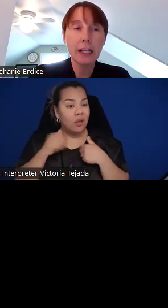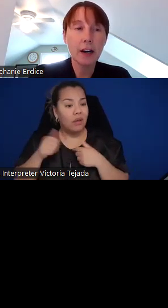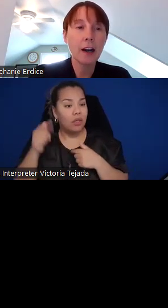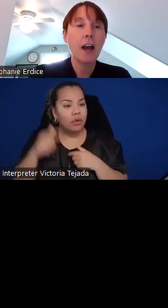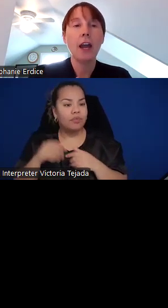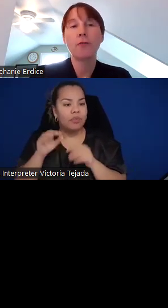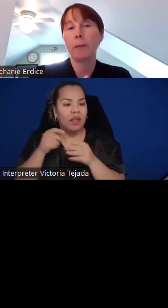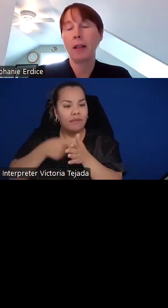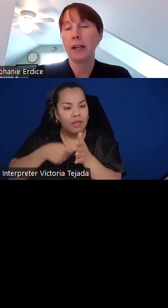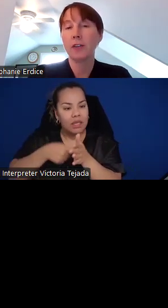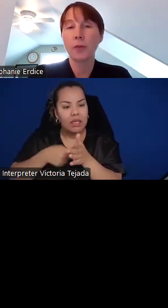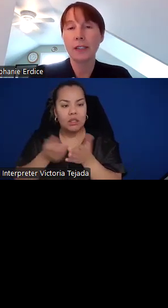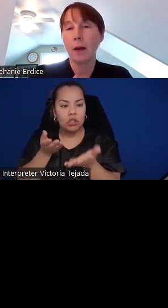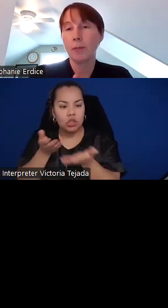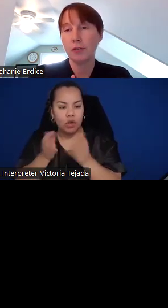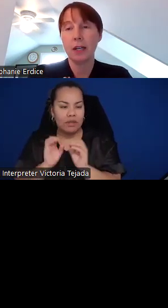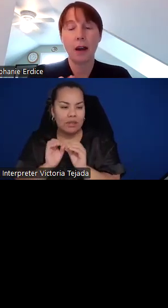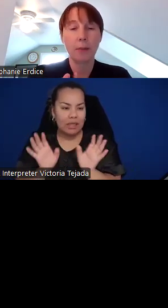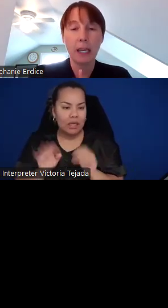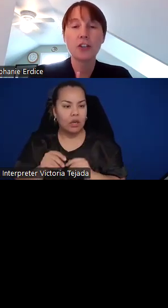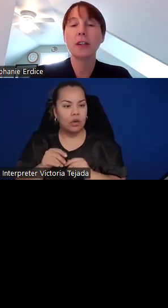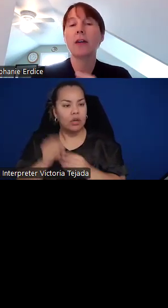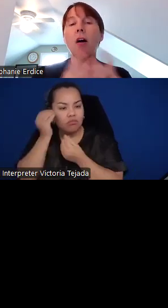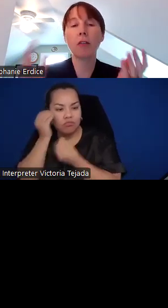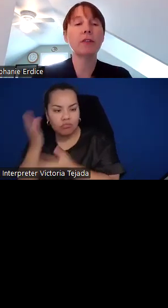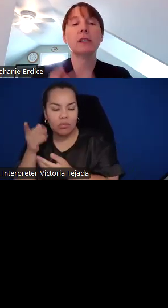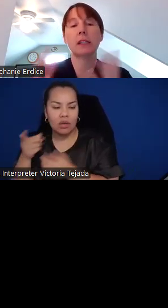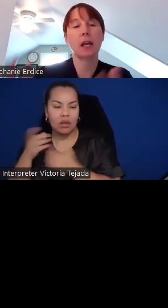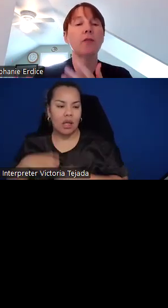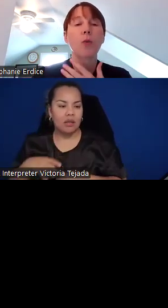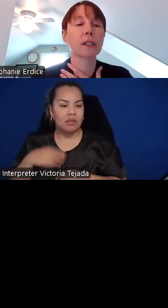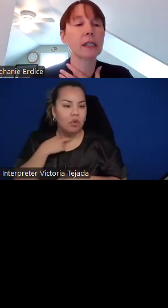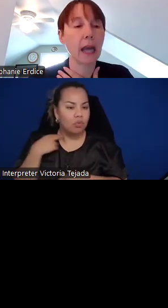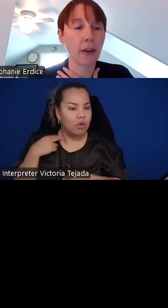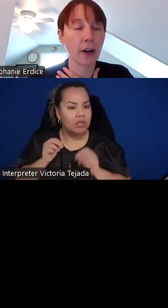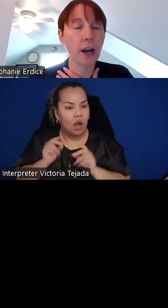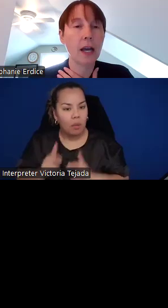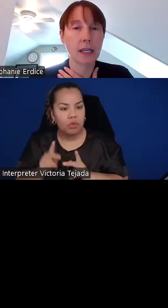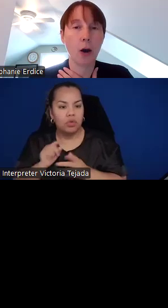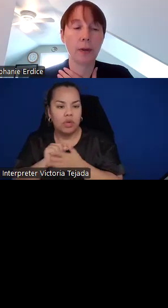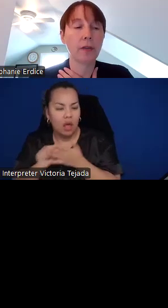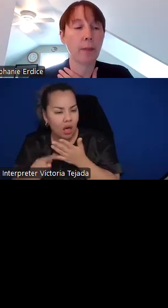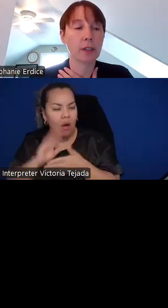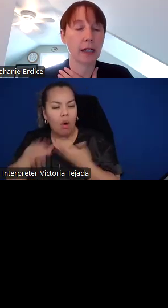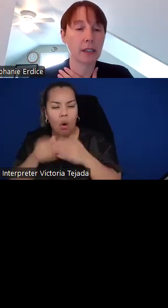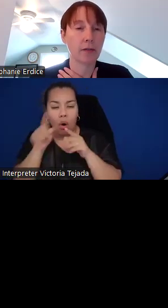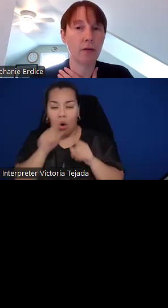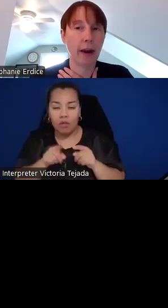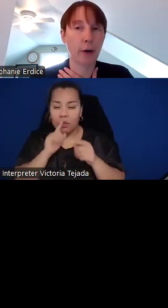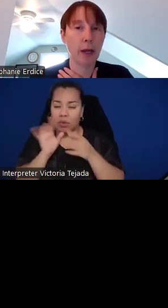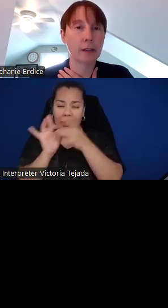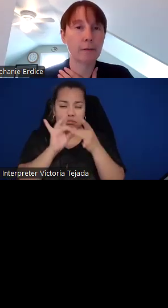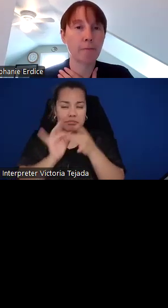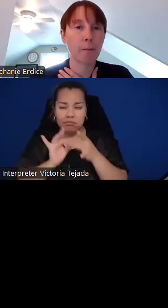services clear, informing clients of risk, opportunity, and obligation. Like all of these things kind of work together to help build that